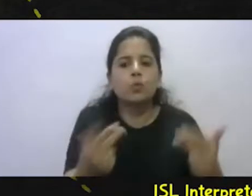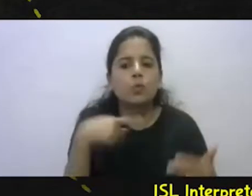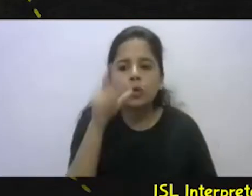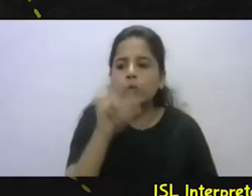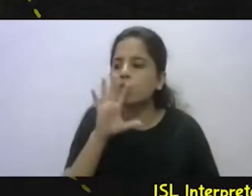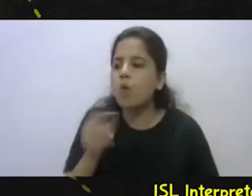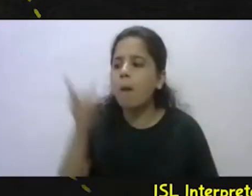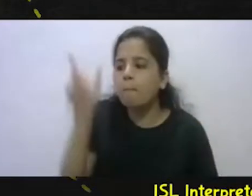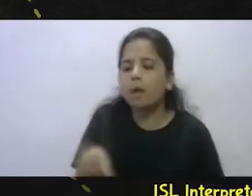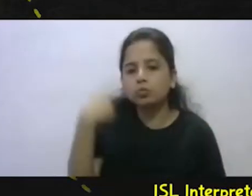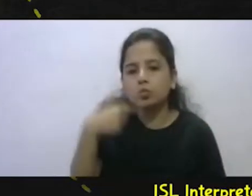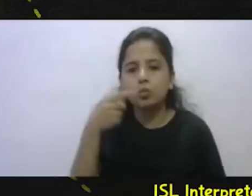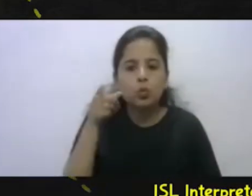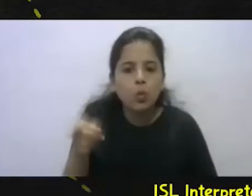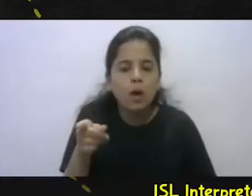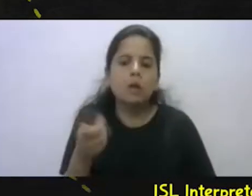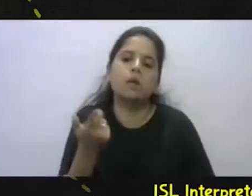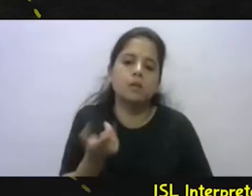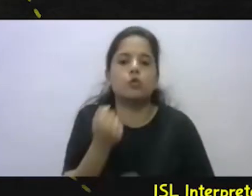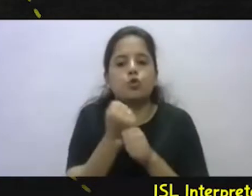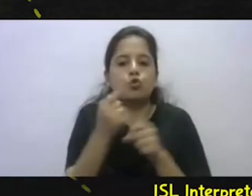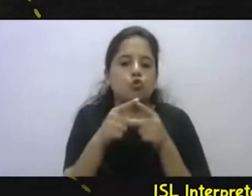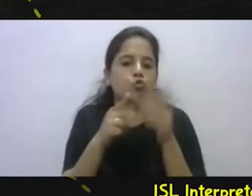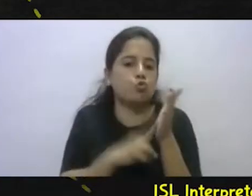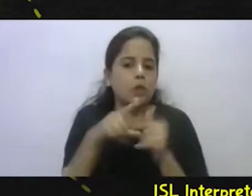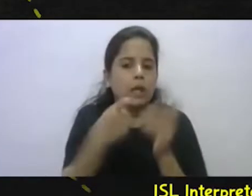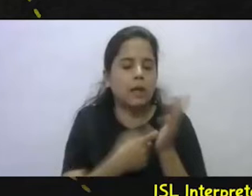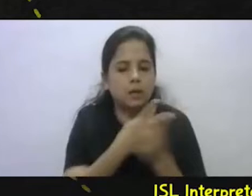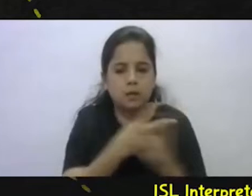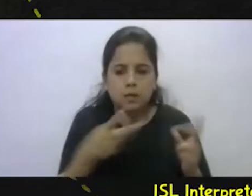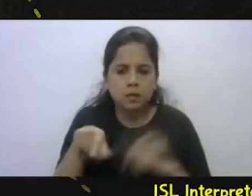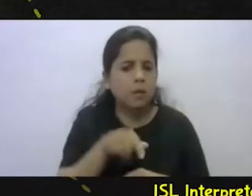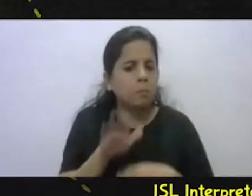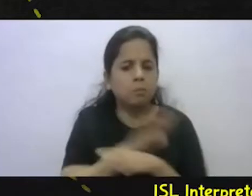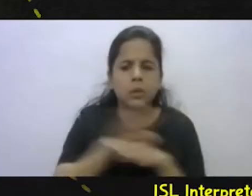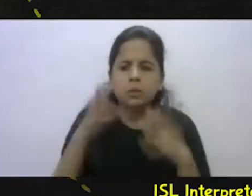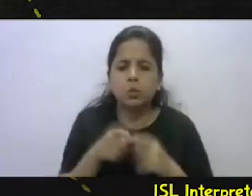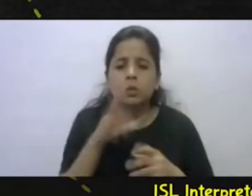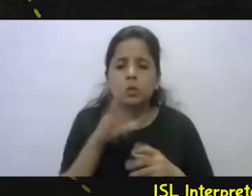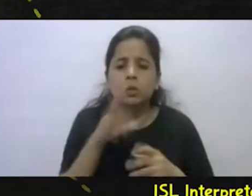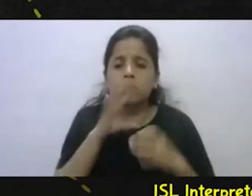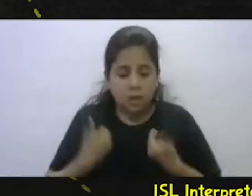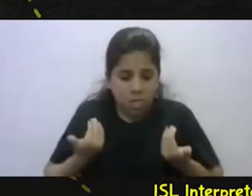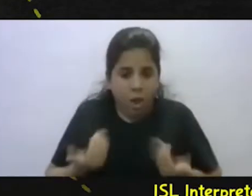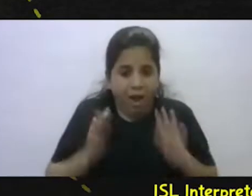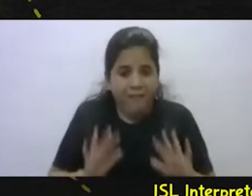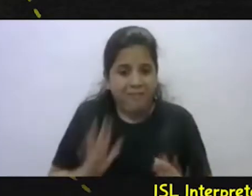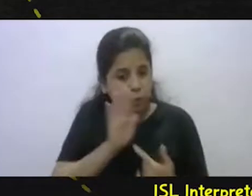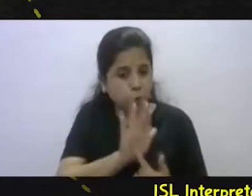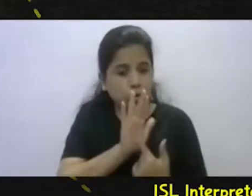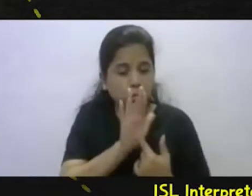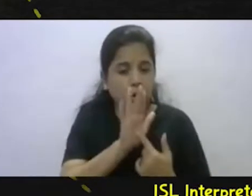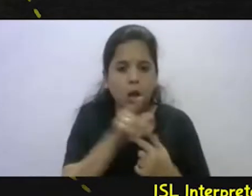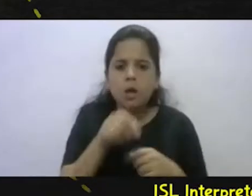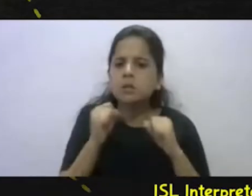told? Gender and sexual minorities in the country are usually too busy trying to get their existence acknowledged. And often there's